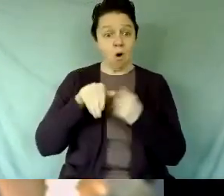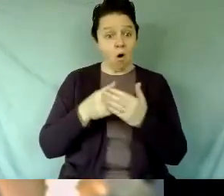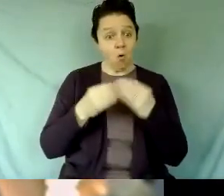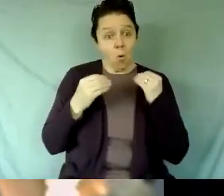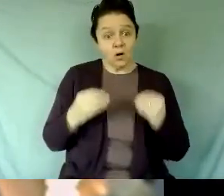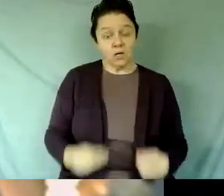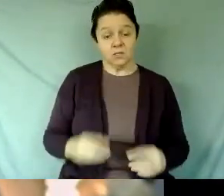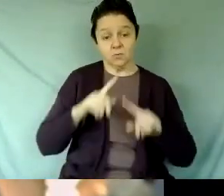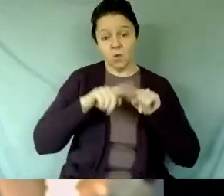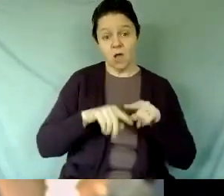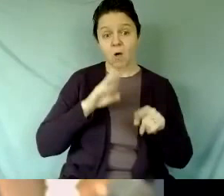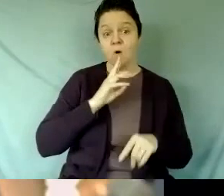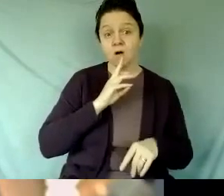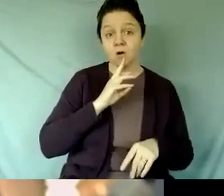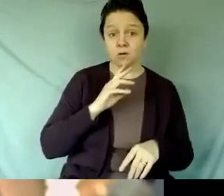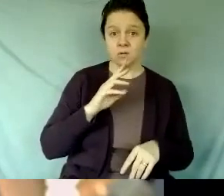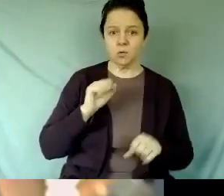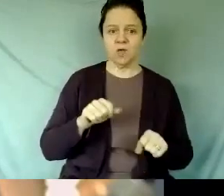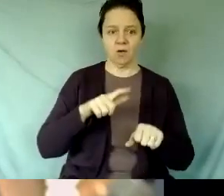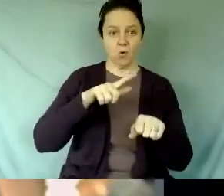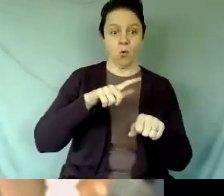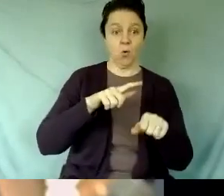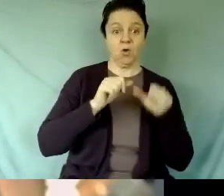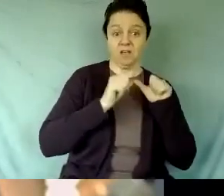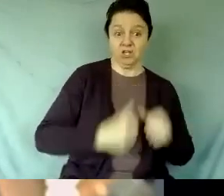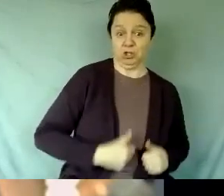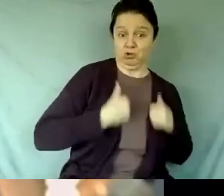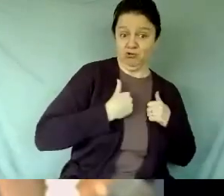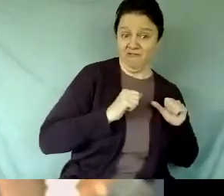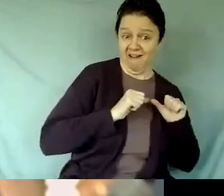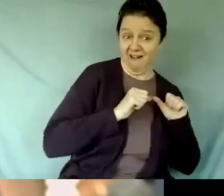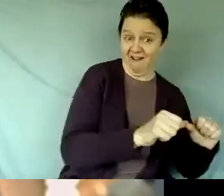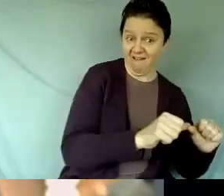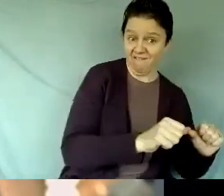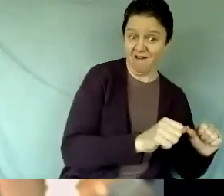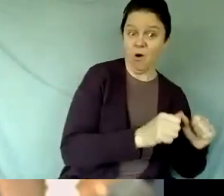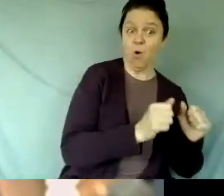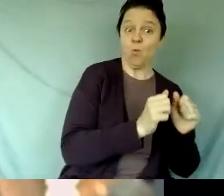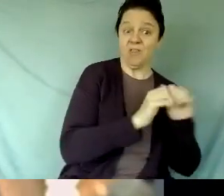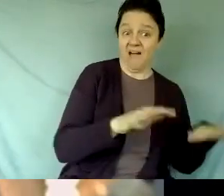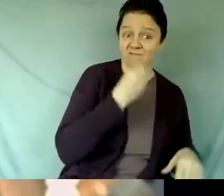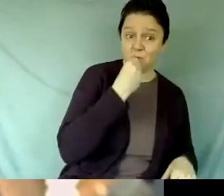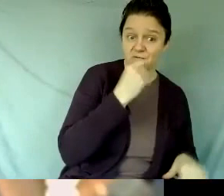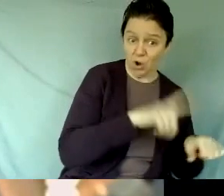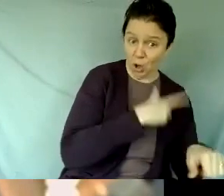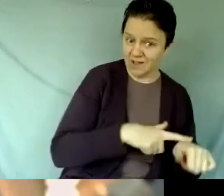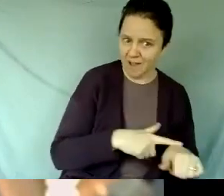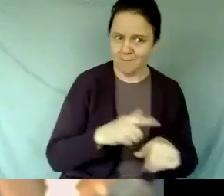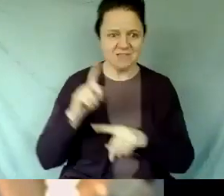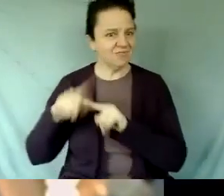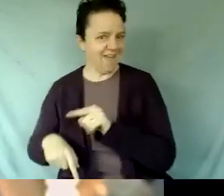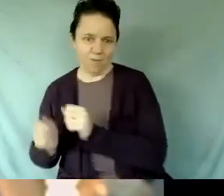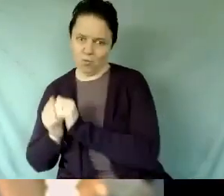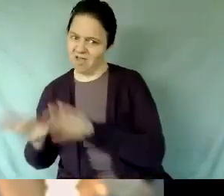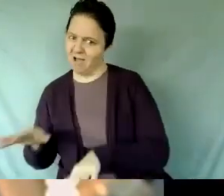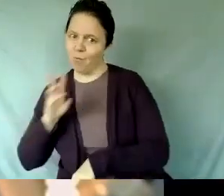rely on water. You can go much longer without food than you can water, simply because of the importance of water. So we've